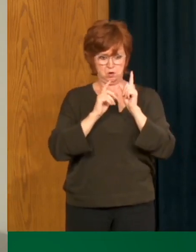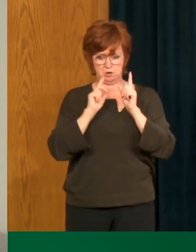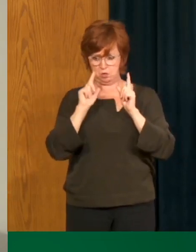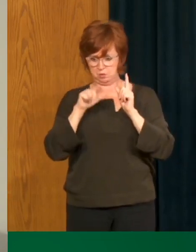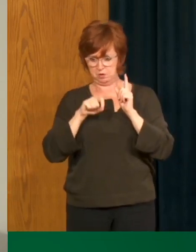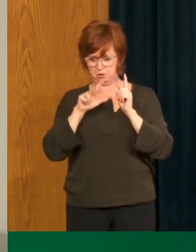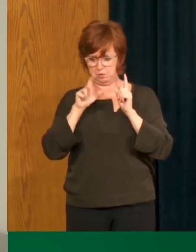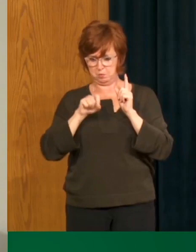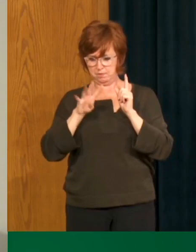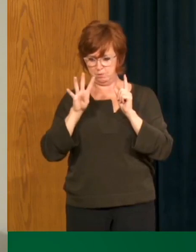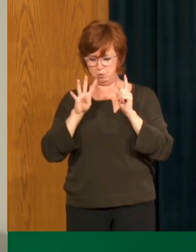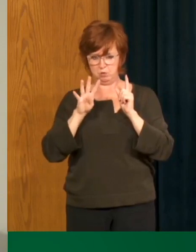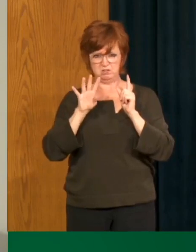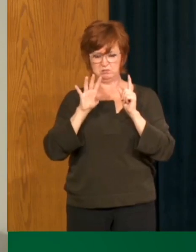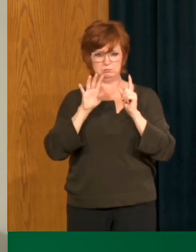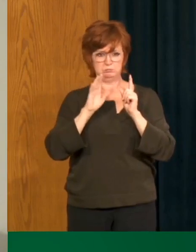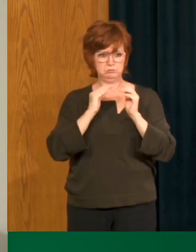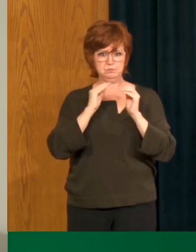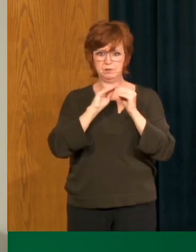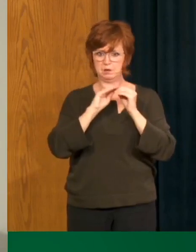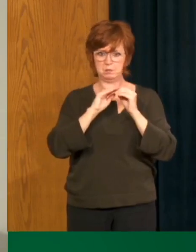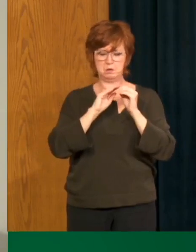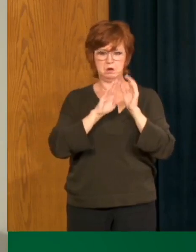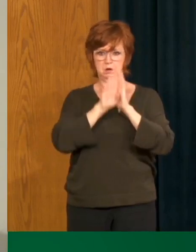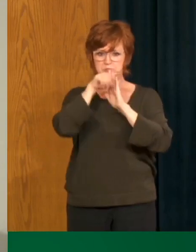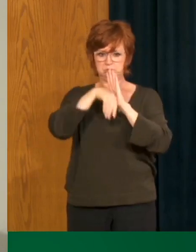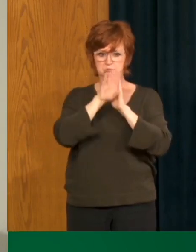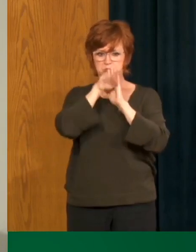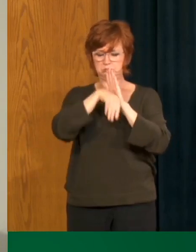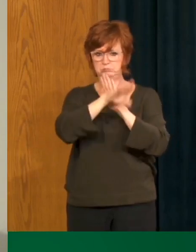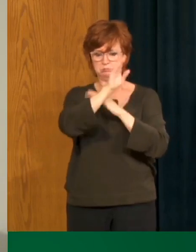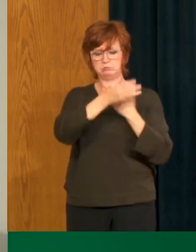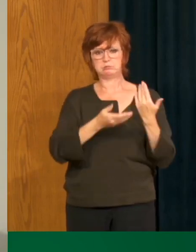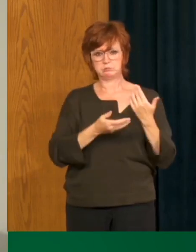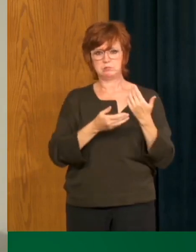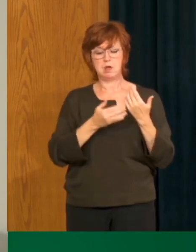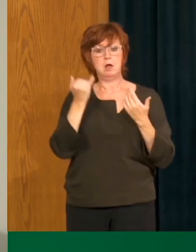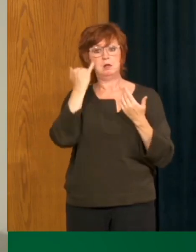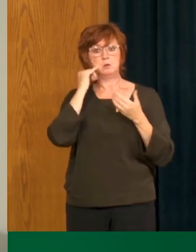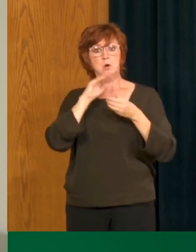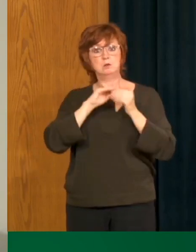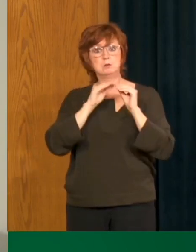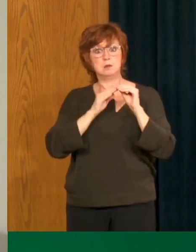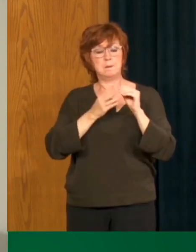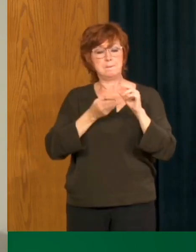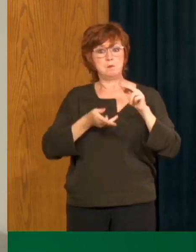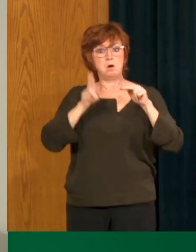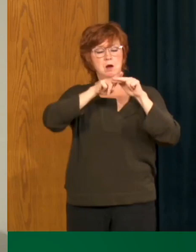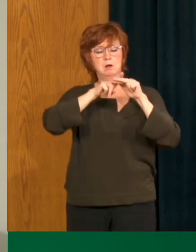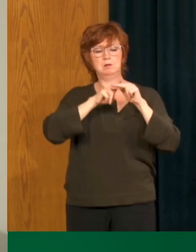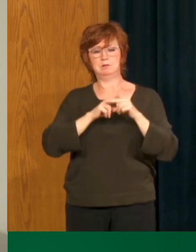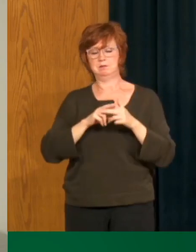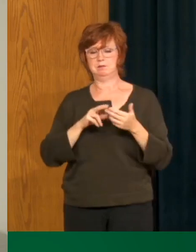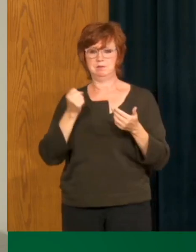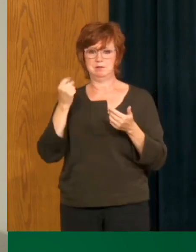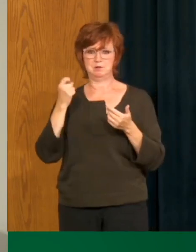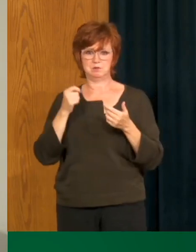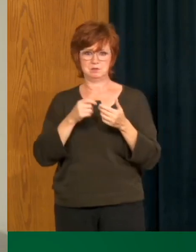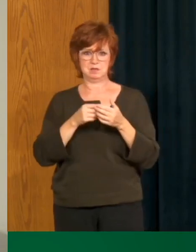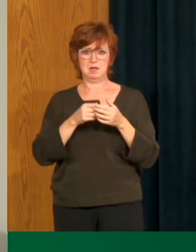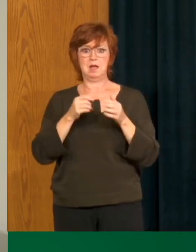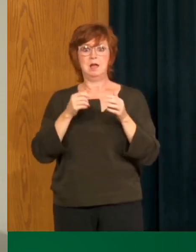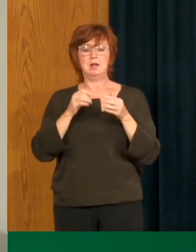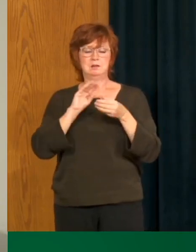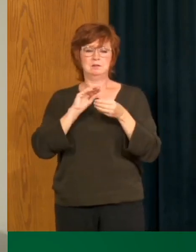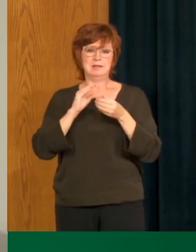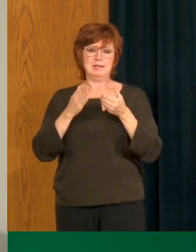very quickly with an increase in cases. And again, if the increase in cases in a small population, it does fluctuate